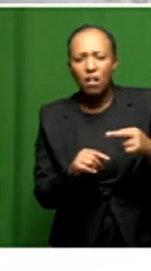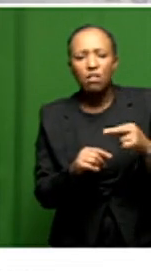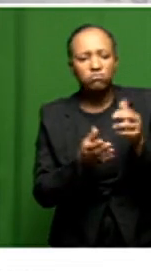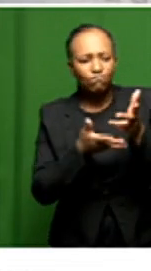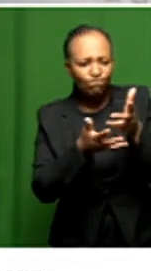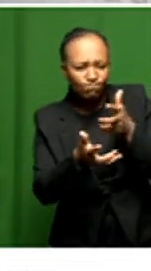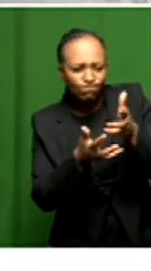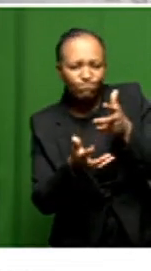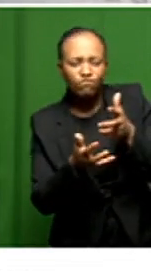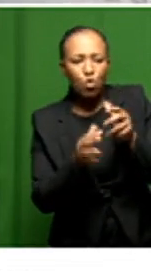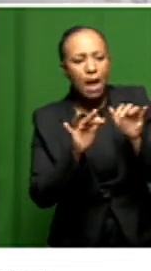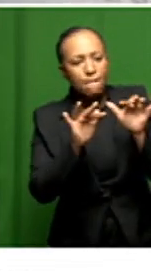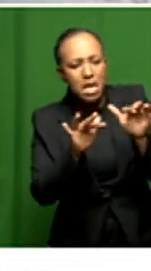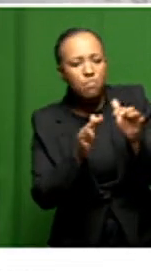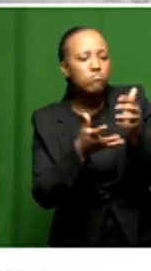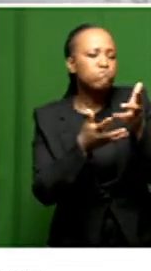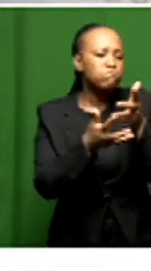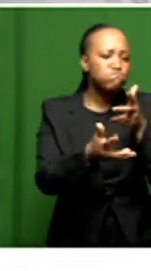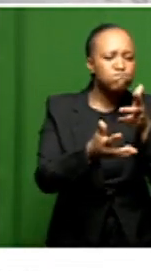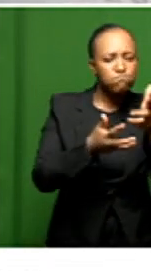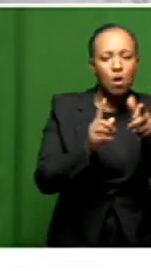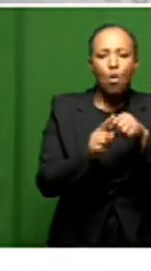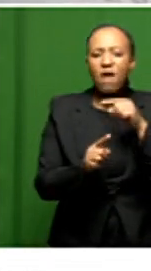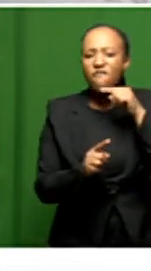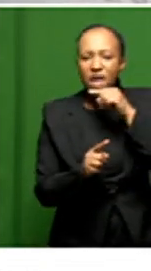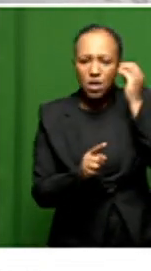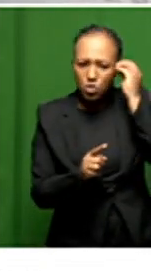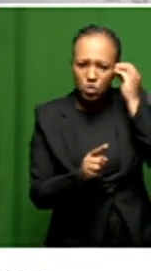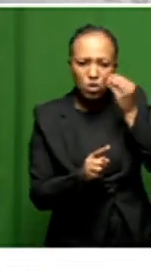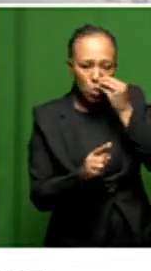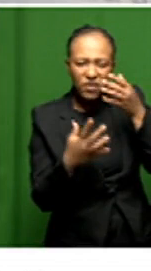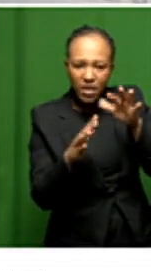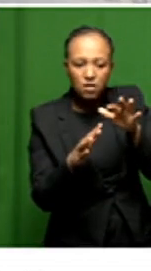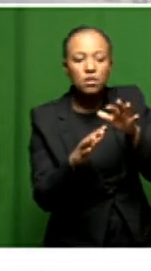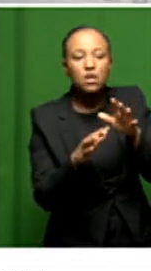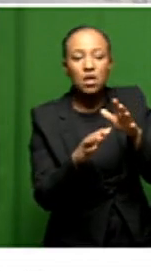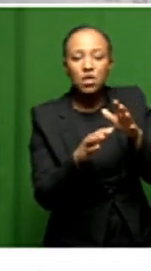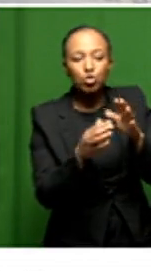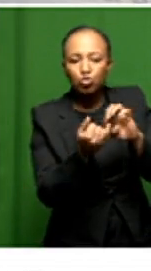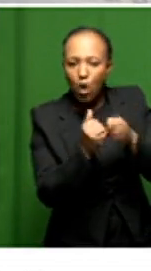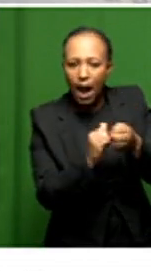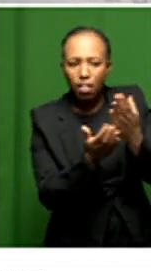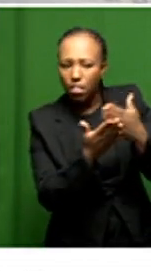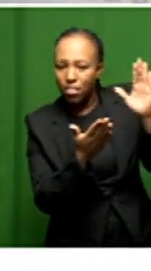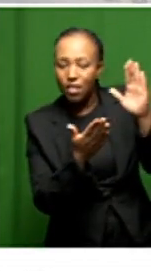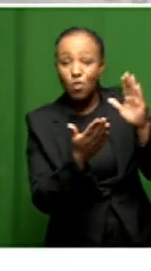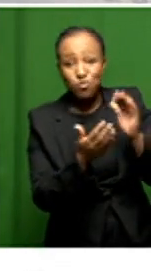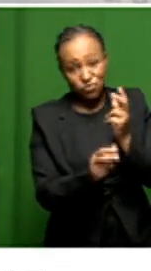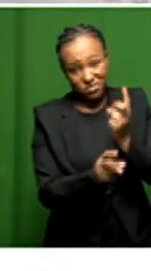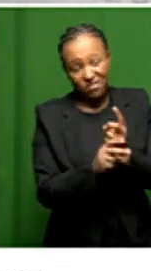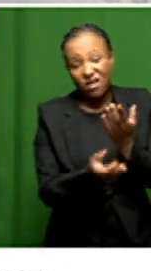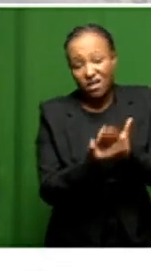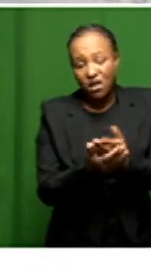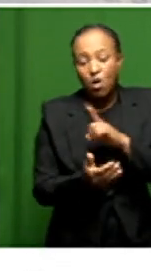people. Countering fake news can be quite difficult because it's, especially